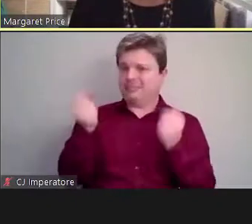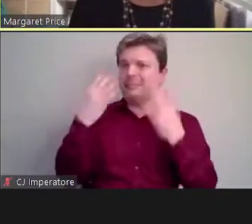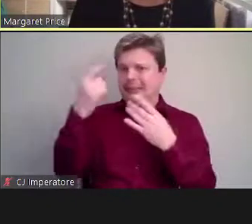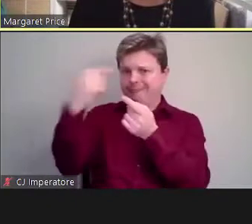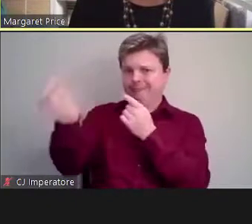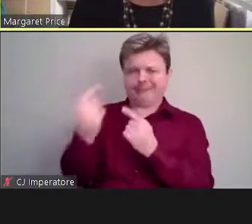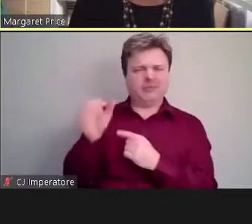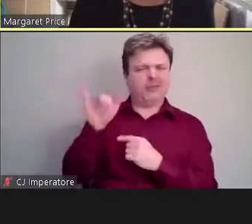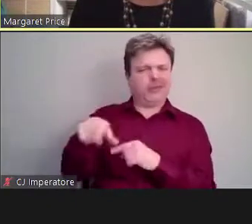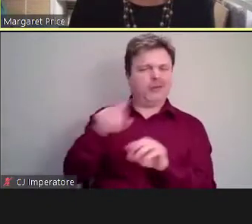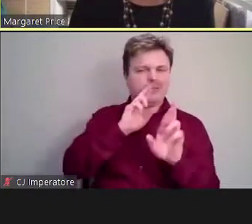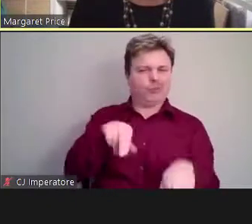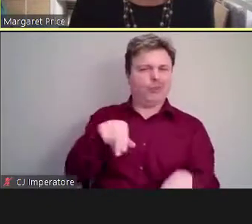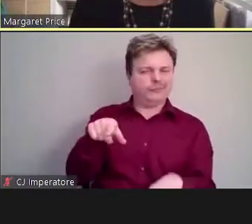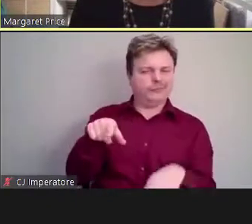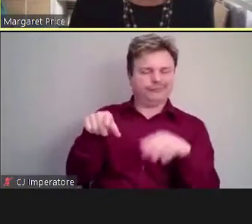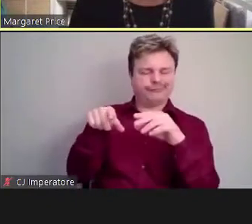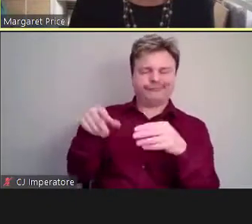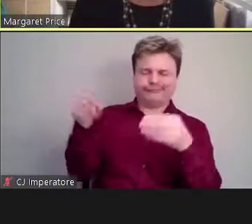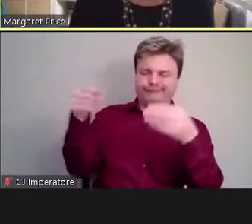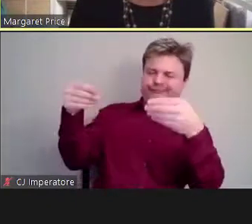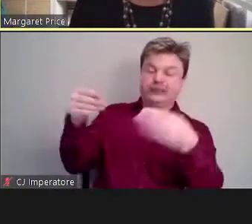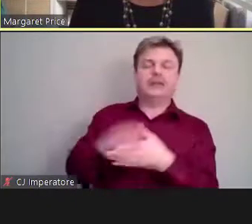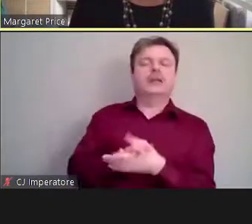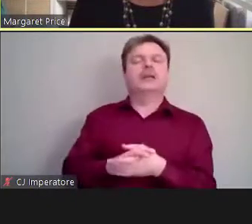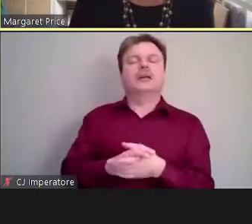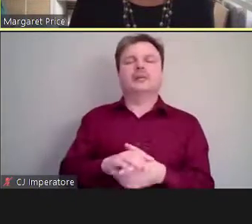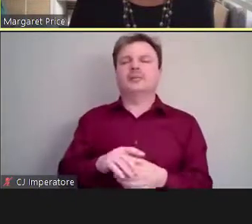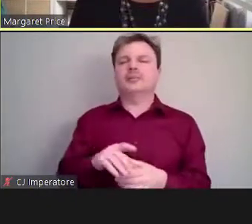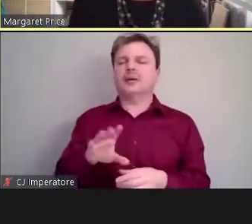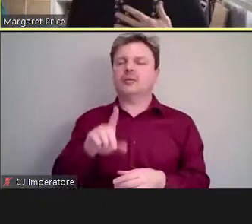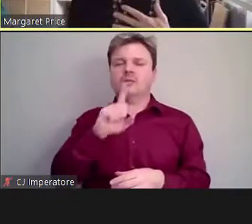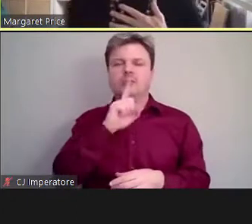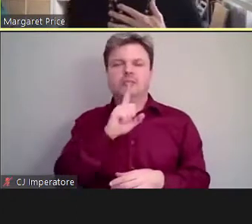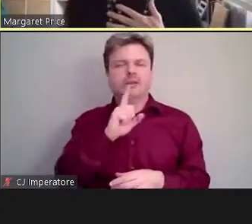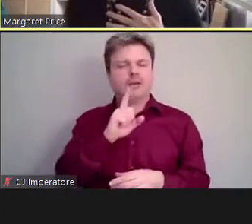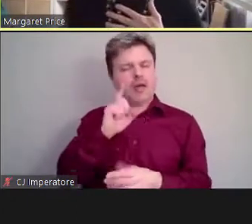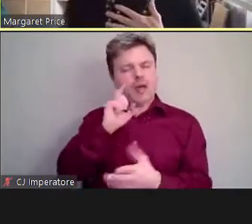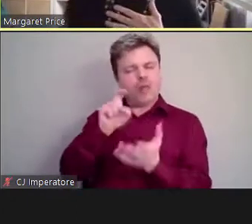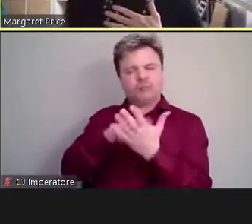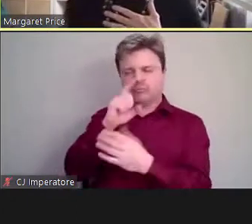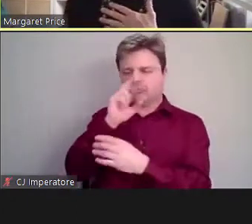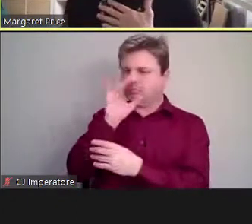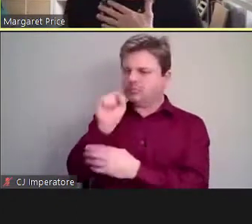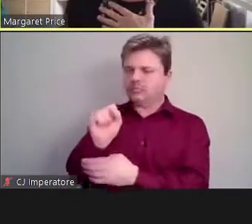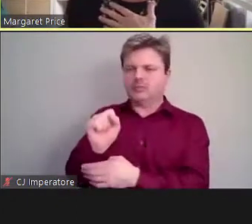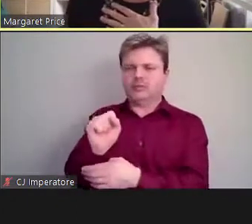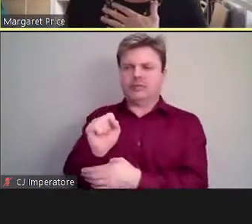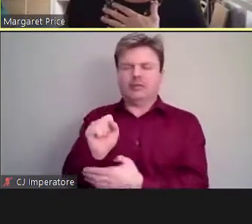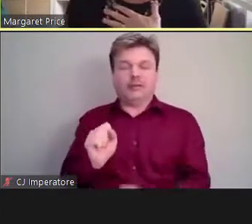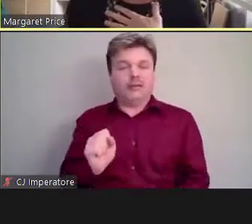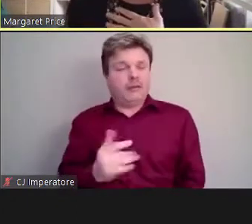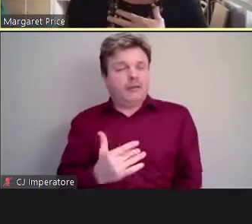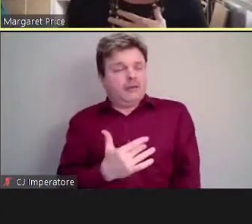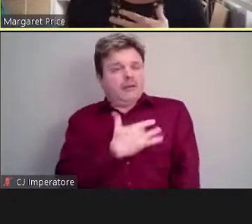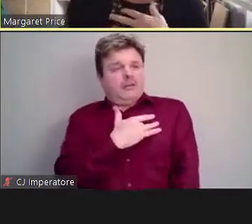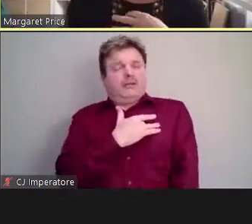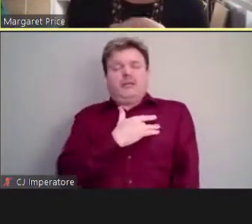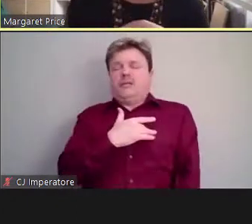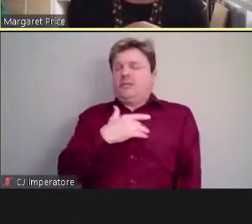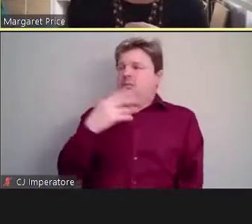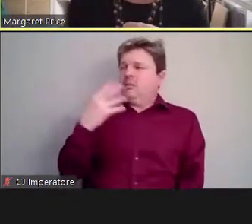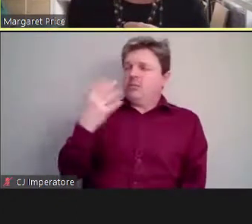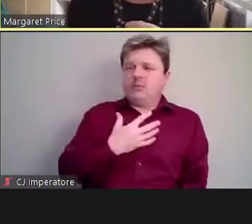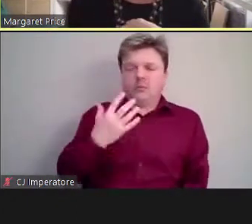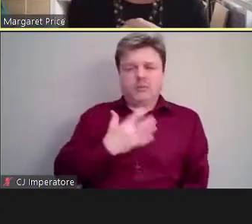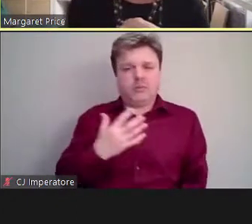But the thing that really caught my attention most painfully, I guess you would say,